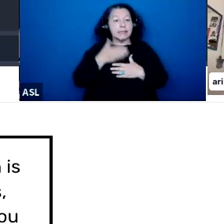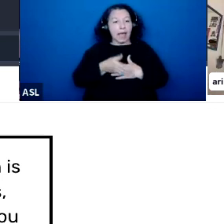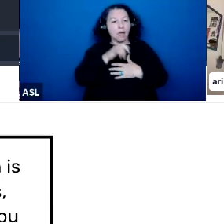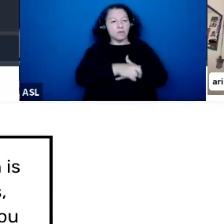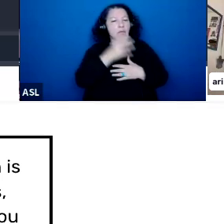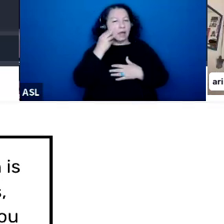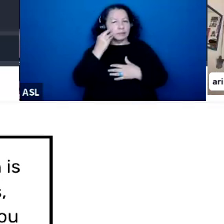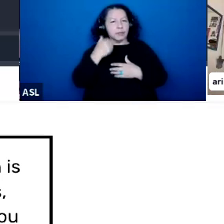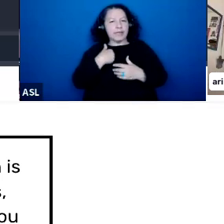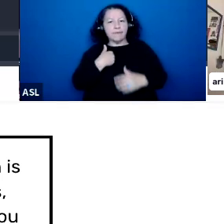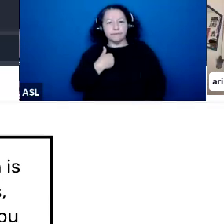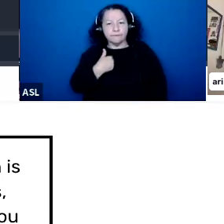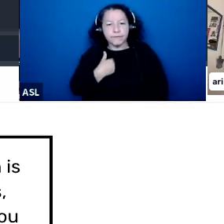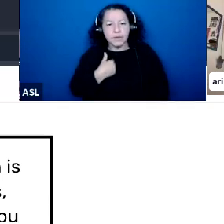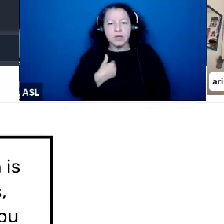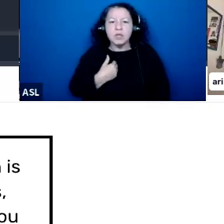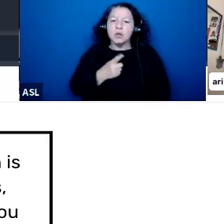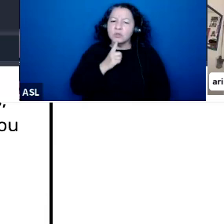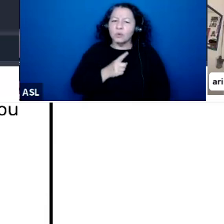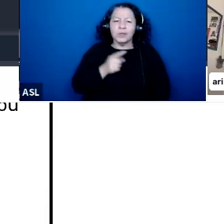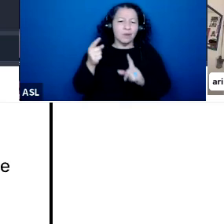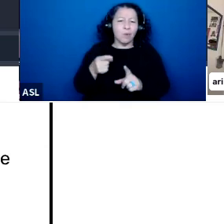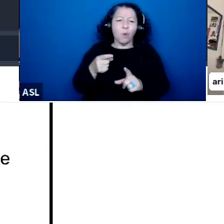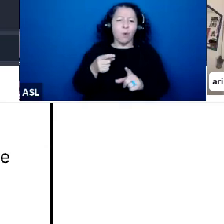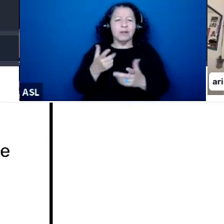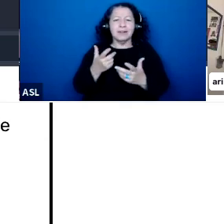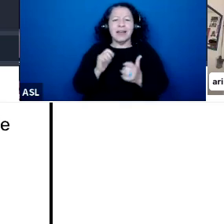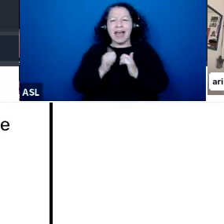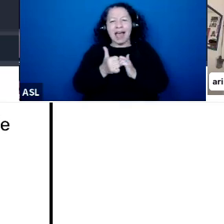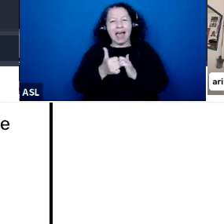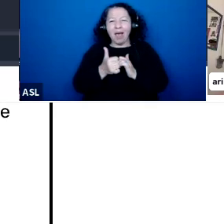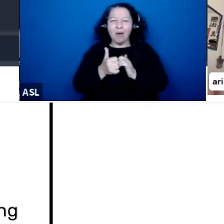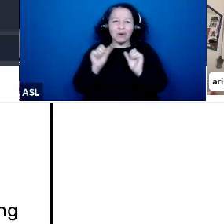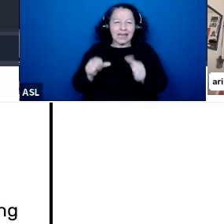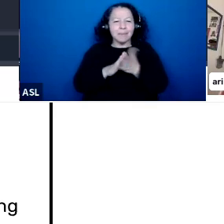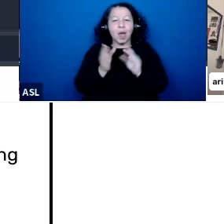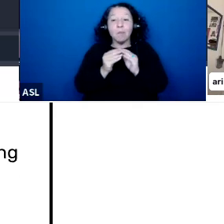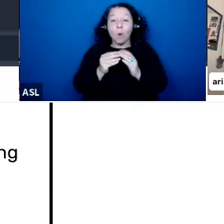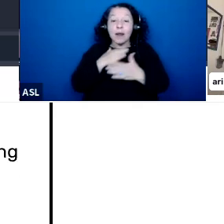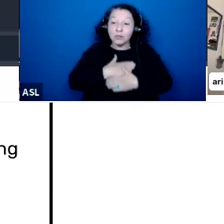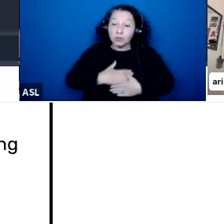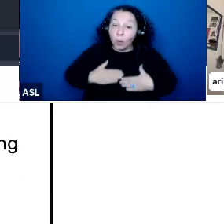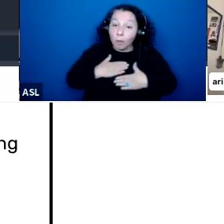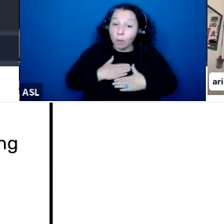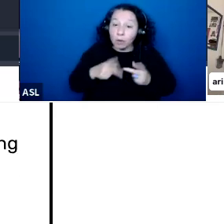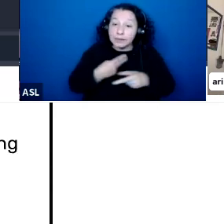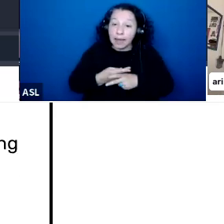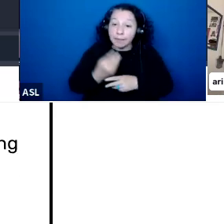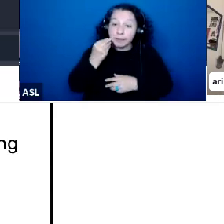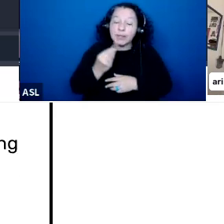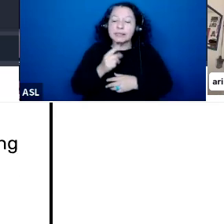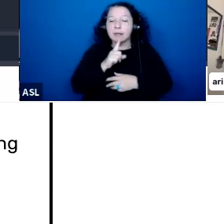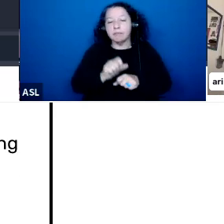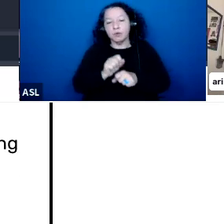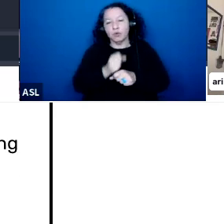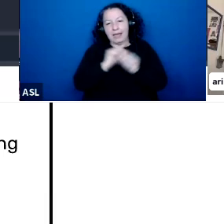relax after that experience. So it's always about how to make this a more enjoyable experience and